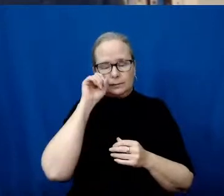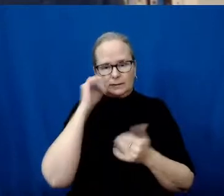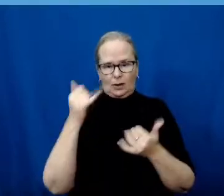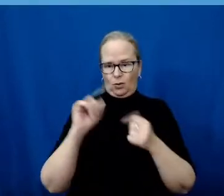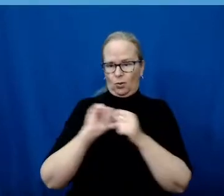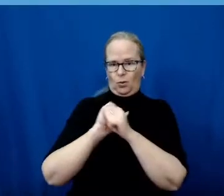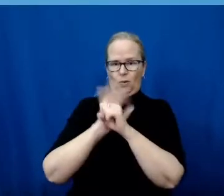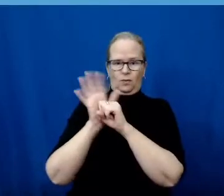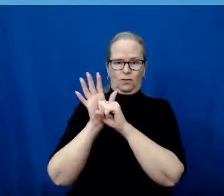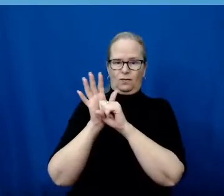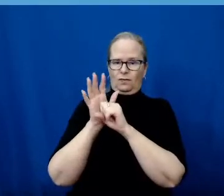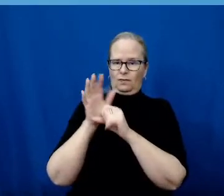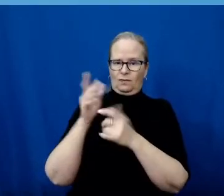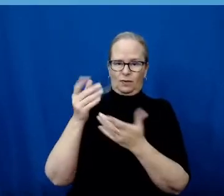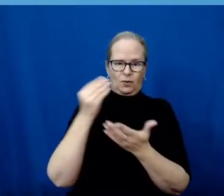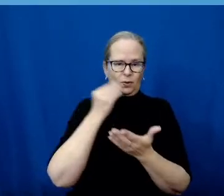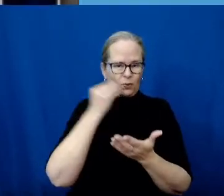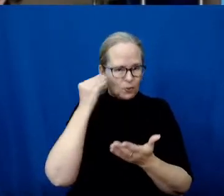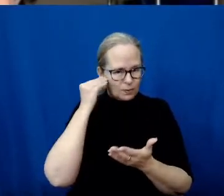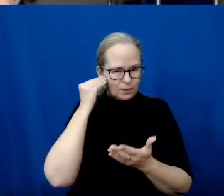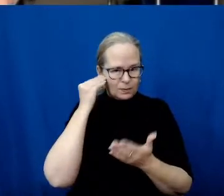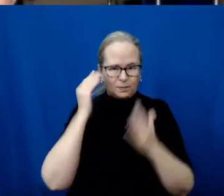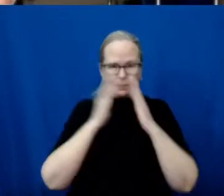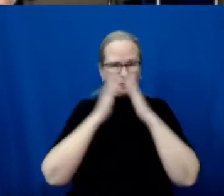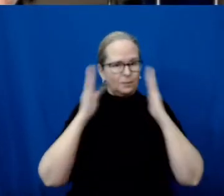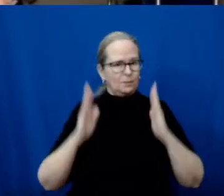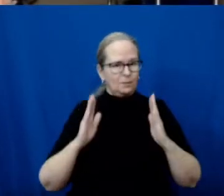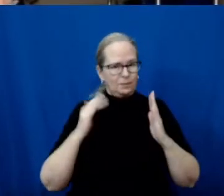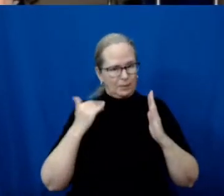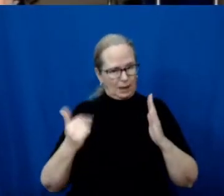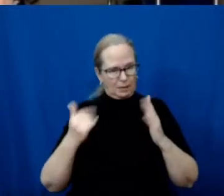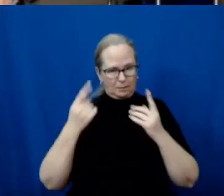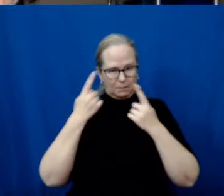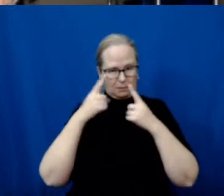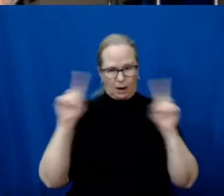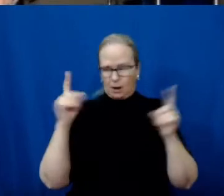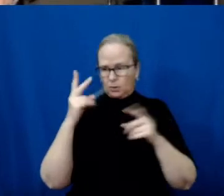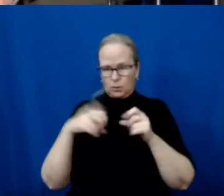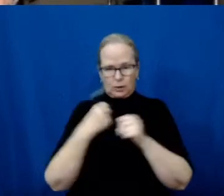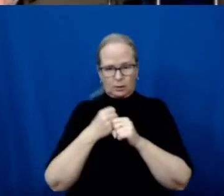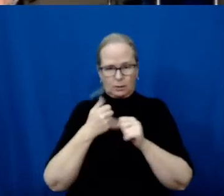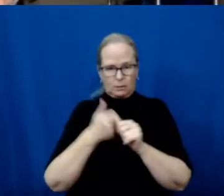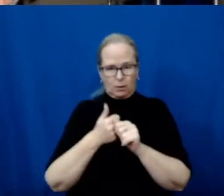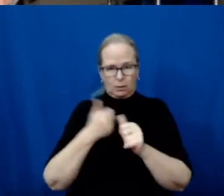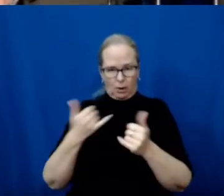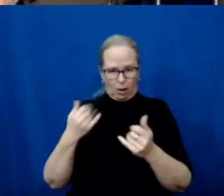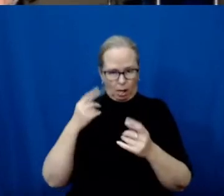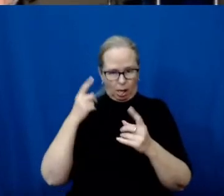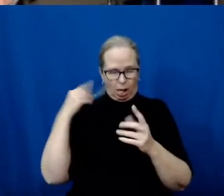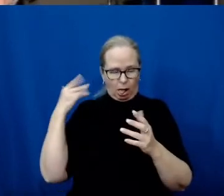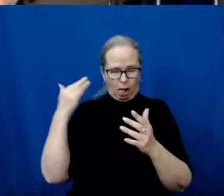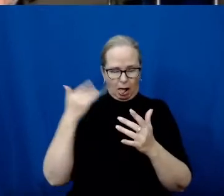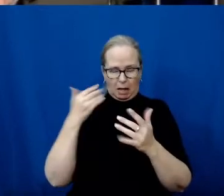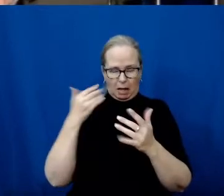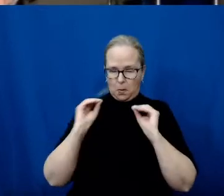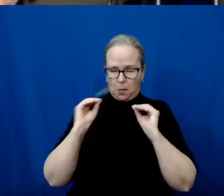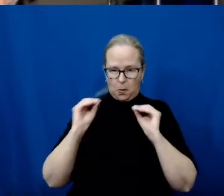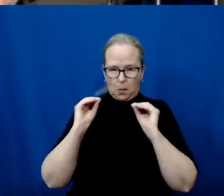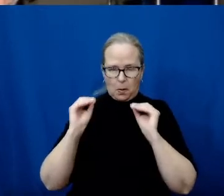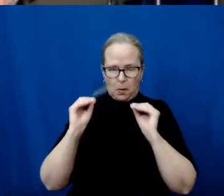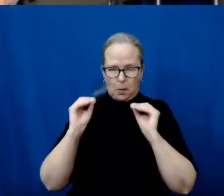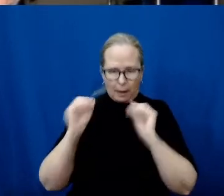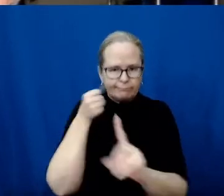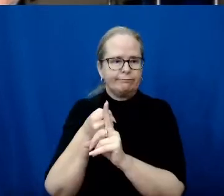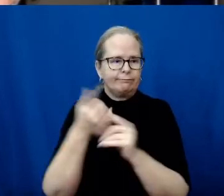home. Yeah. I'm going to bring Amanda and Robert into the conversation. I may pause us at a moment